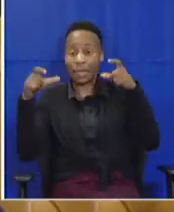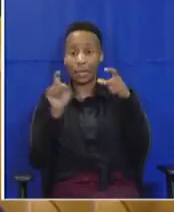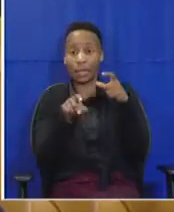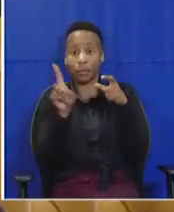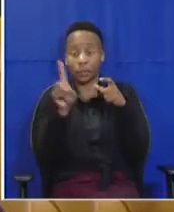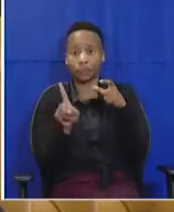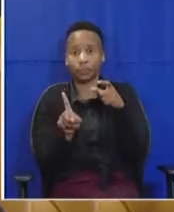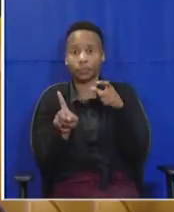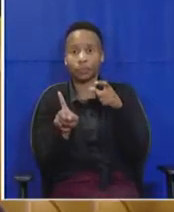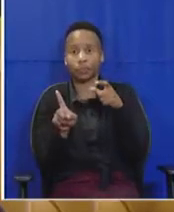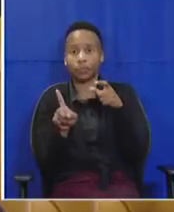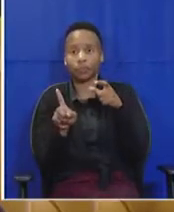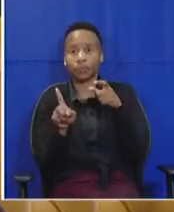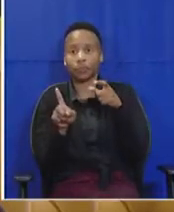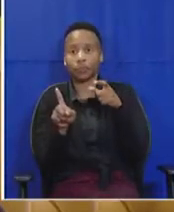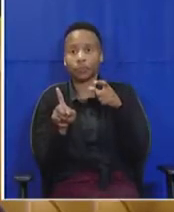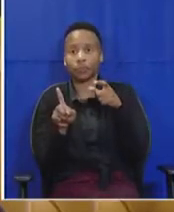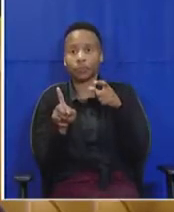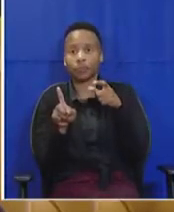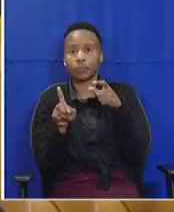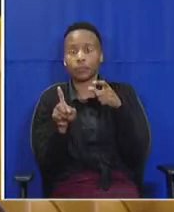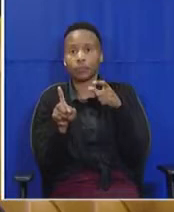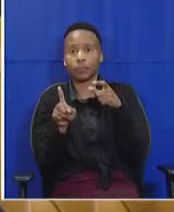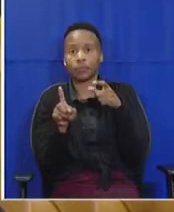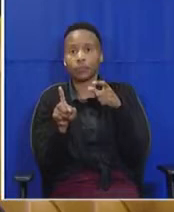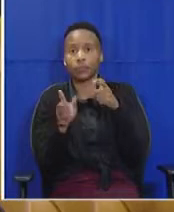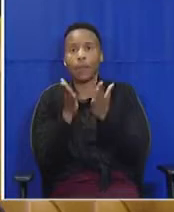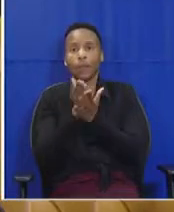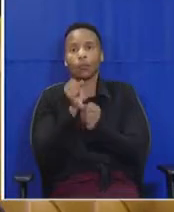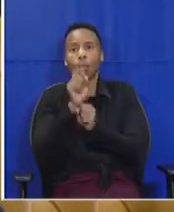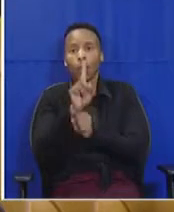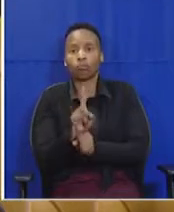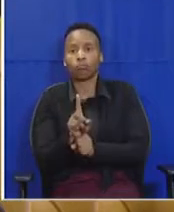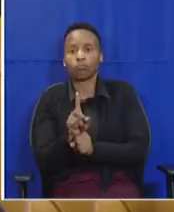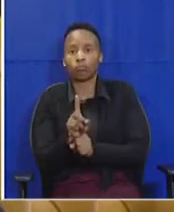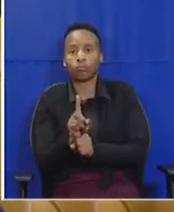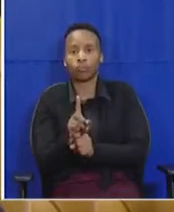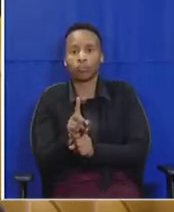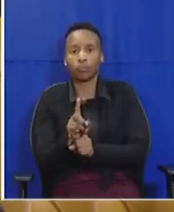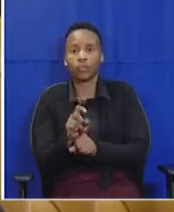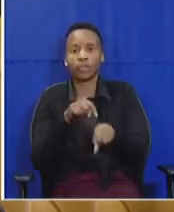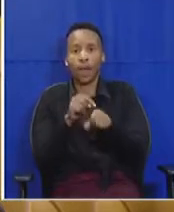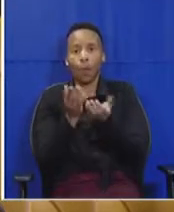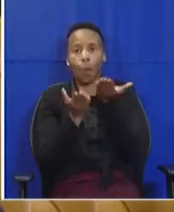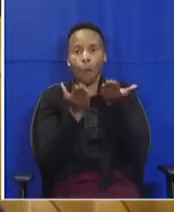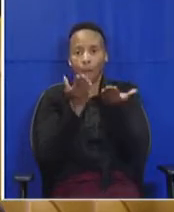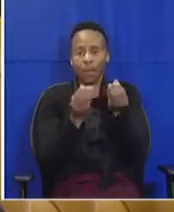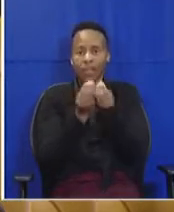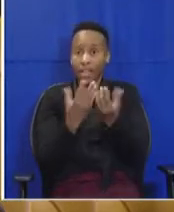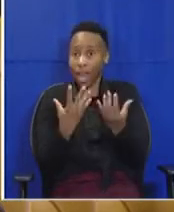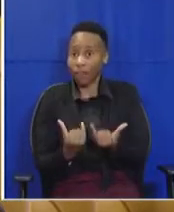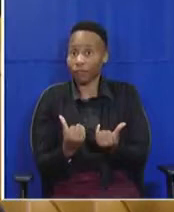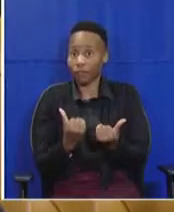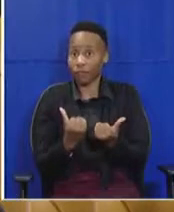that what is envisaged is to make sure that when you compare what we have now and what